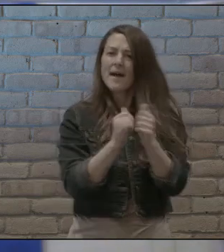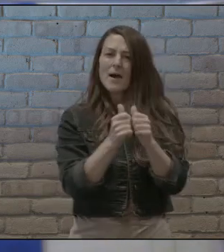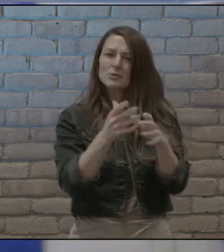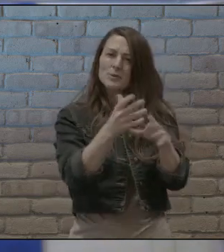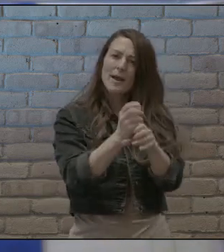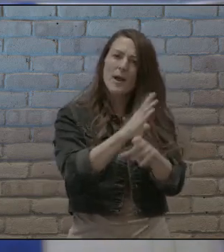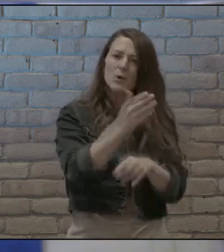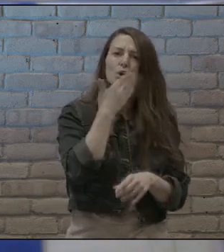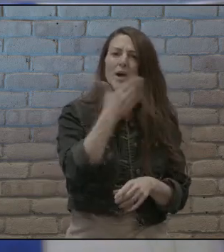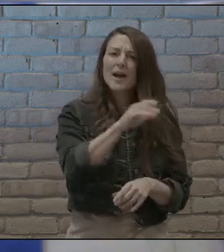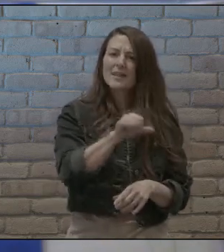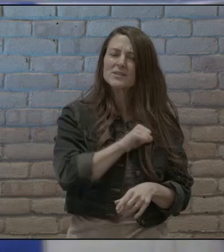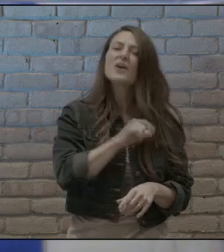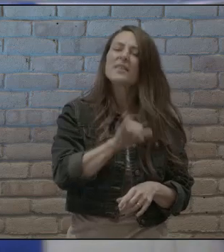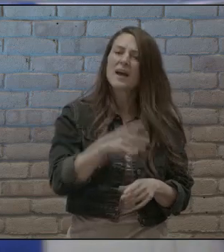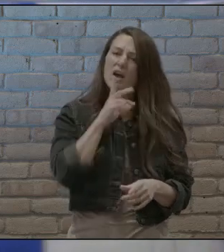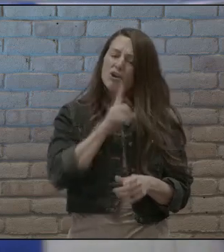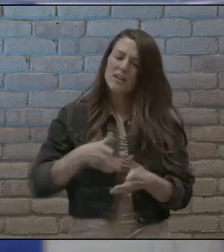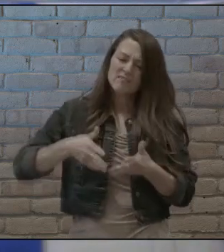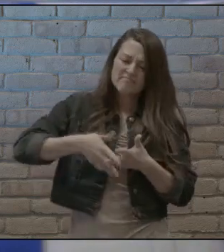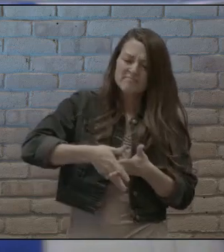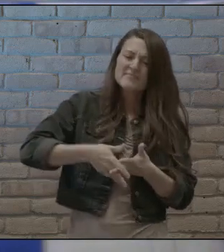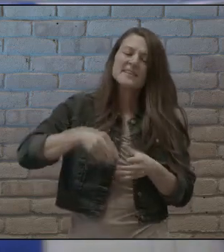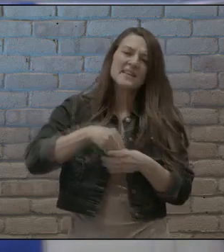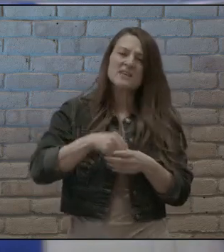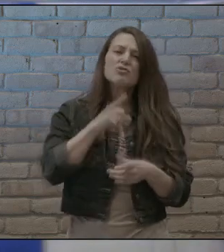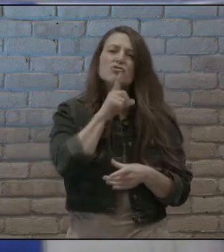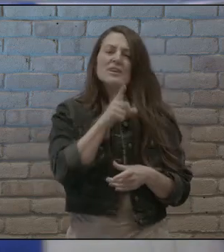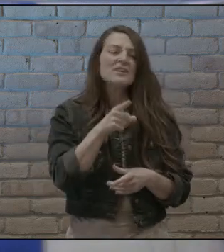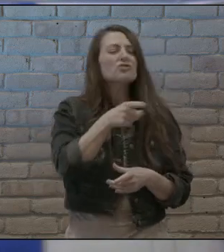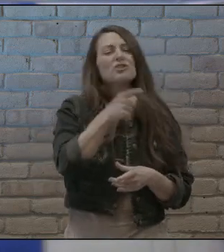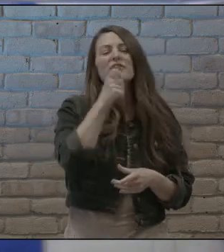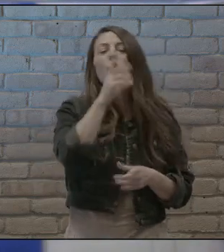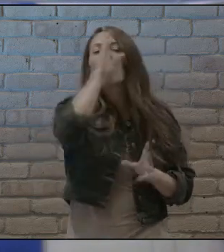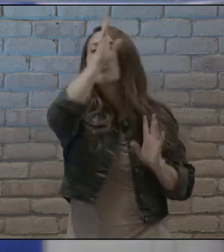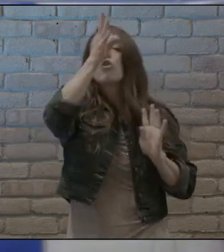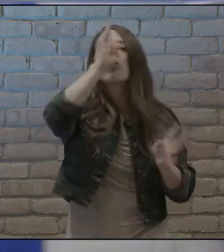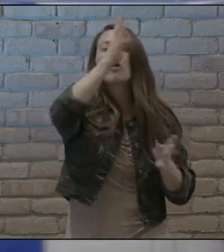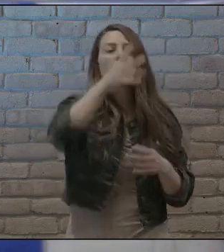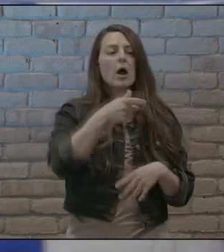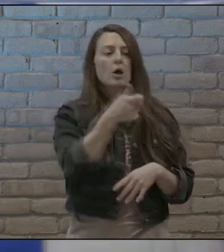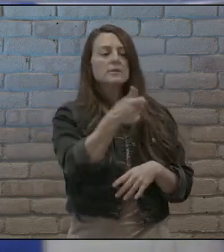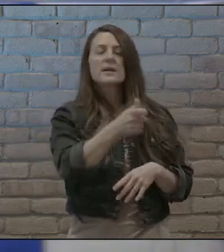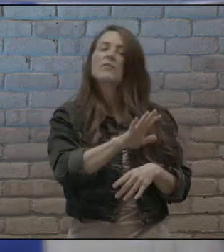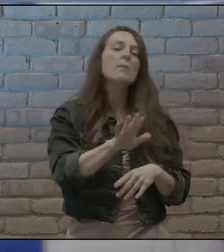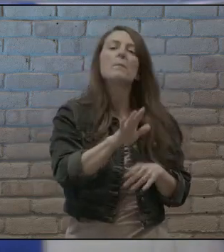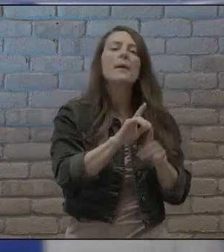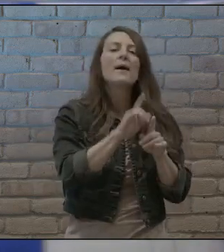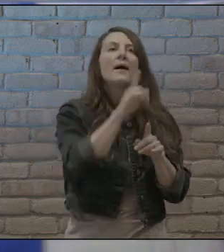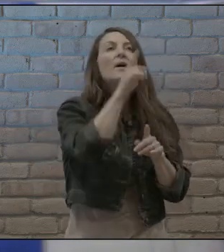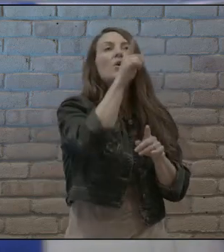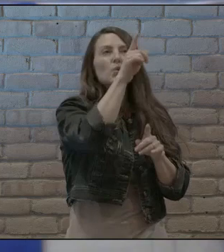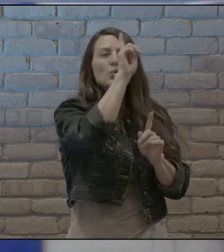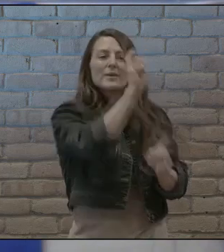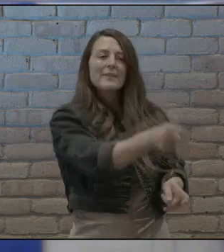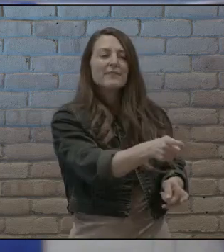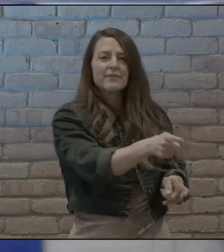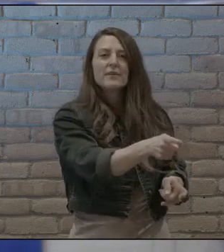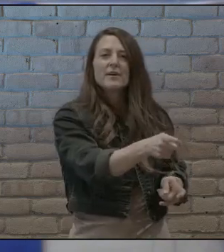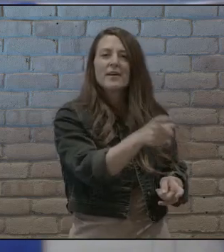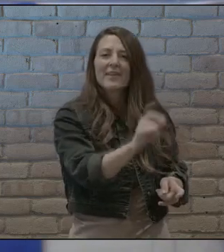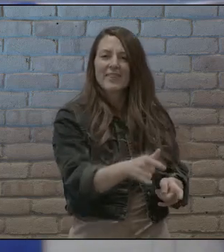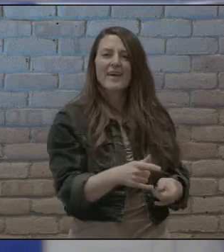rooted in something that's authentic and real. It's not something that she just conjures up in her own strength and power, but you give it to her. And so